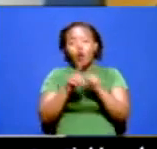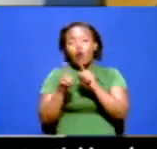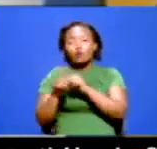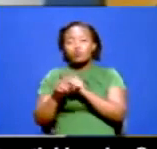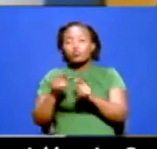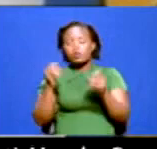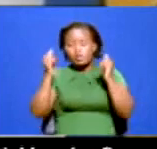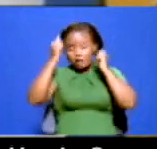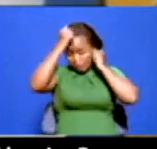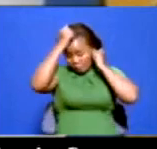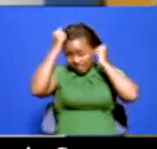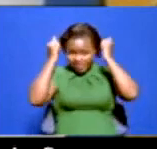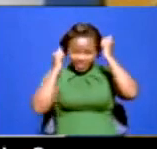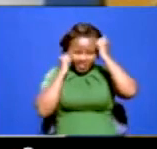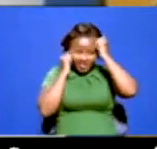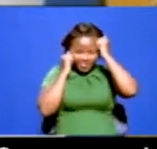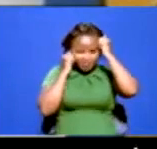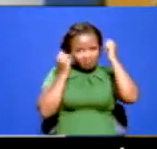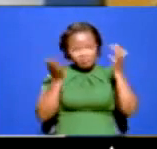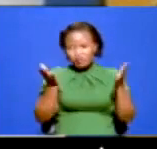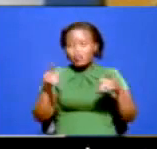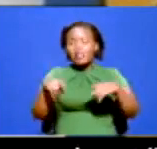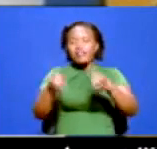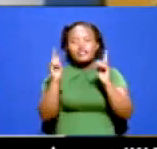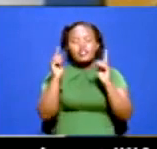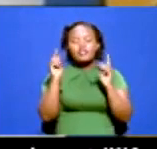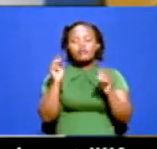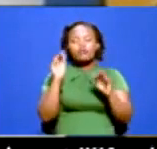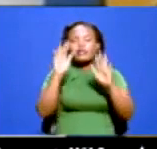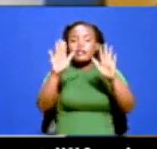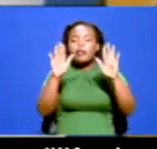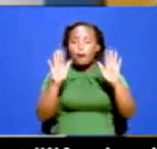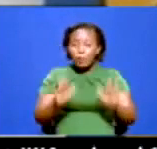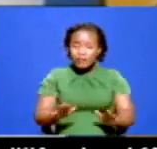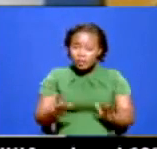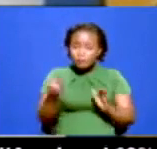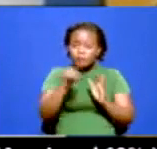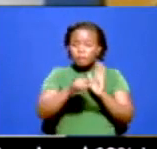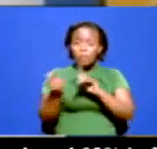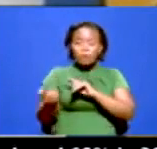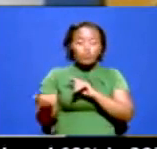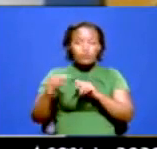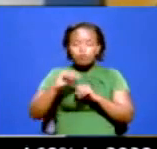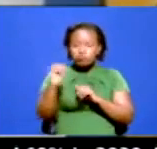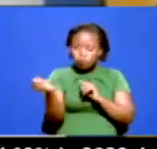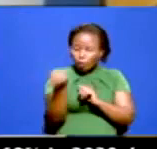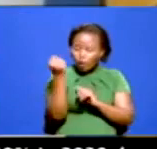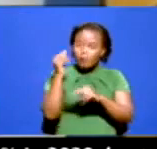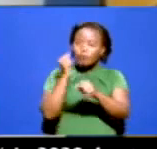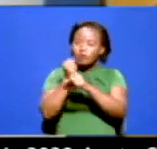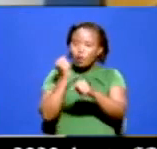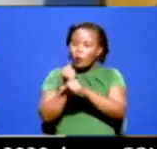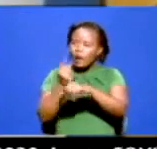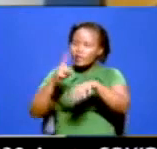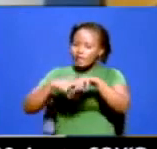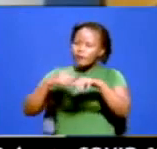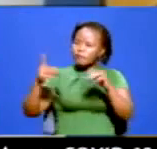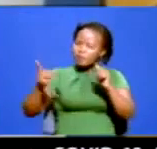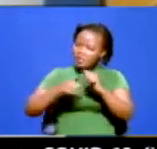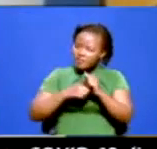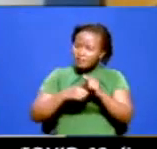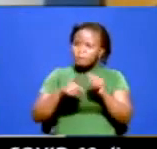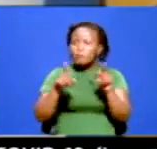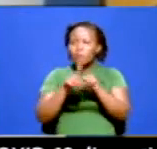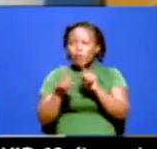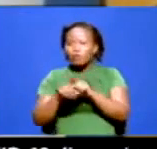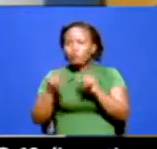military is very particular. You know, we come to work at 6 in the morning. We have to work, you know, don't hang a coat